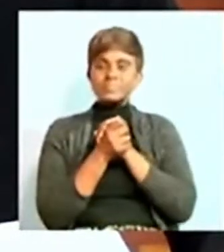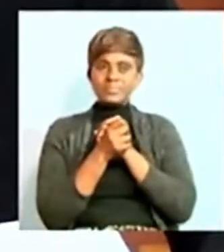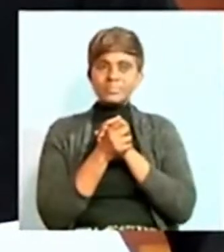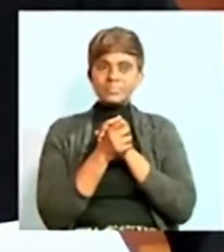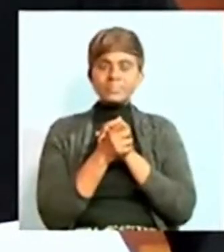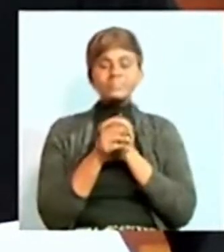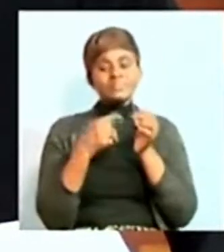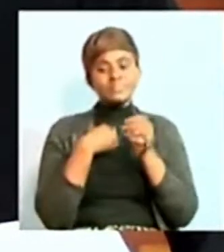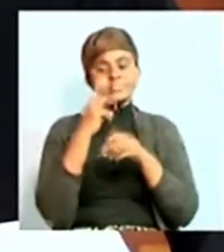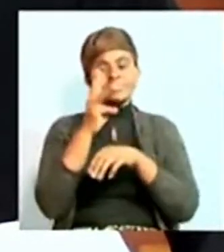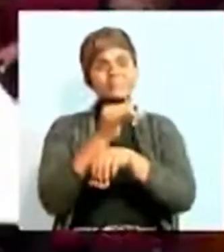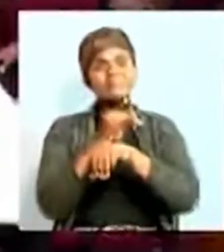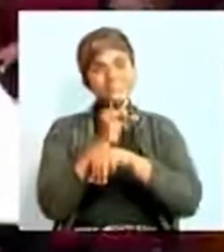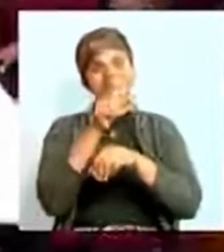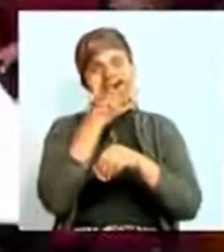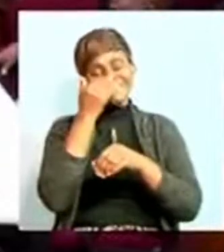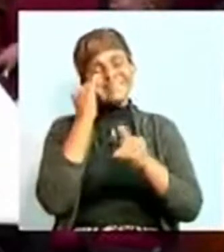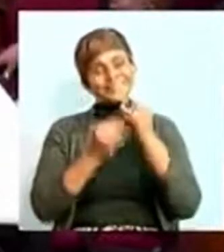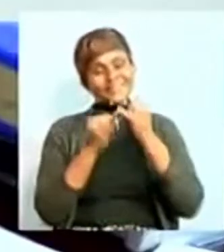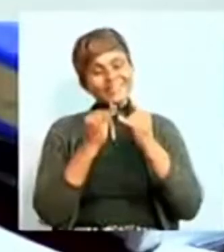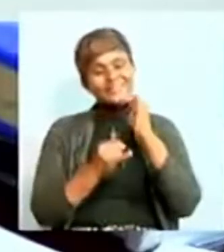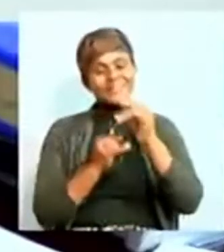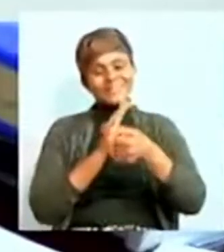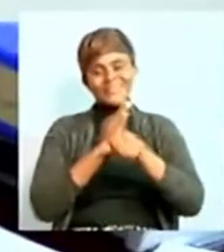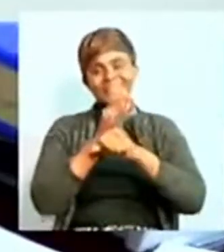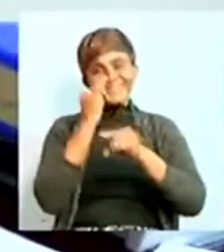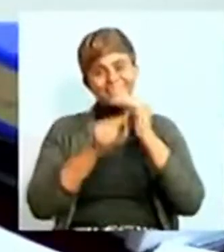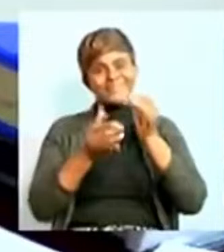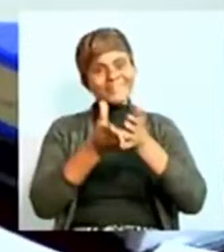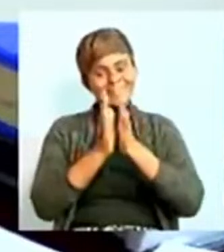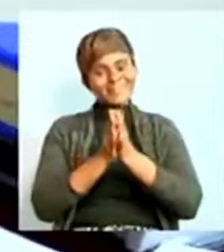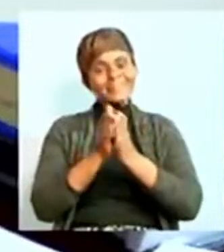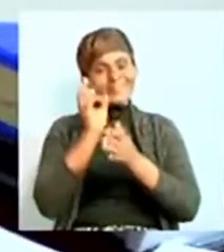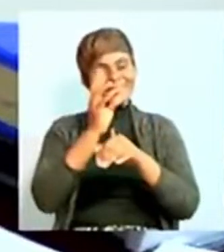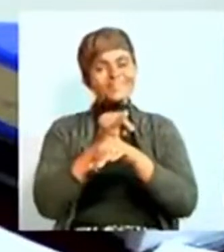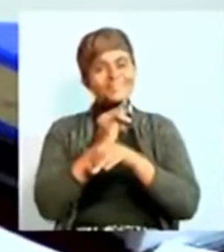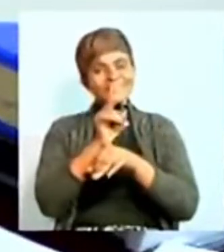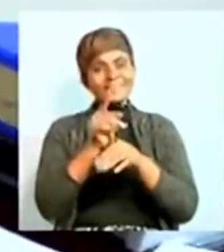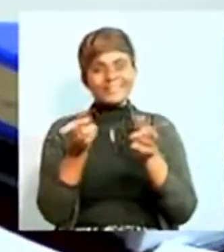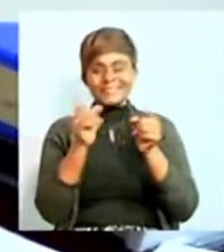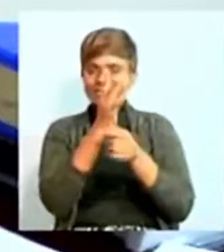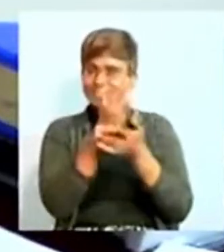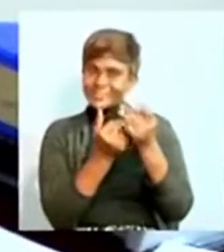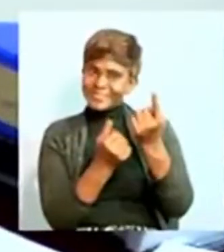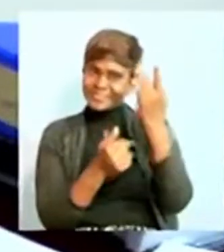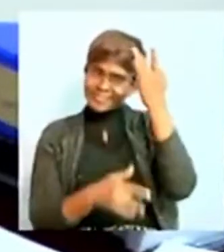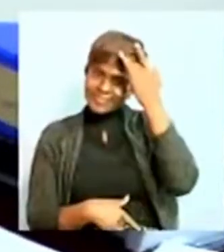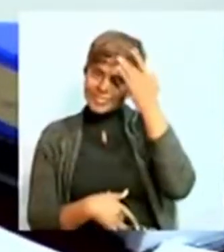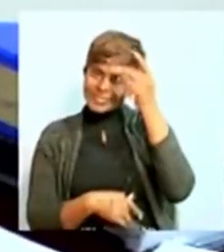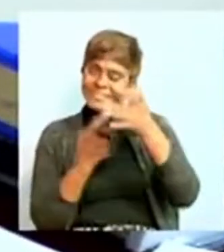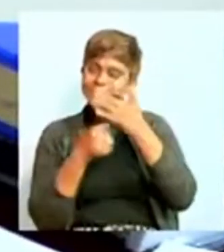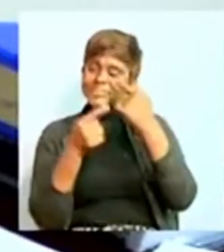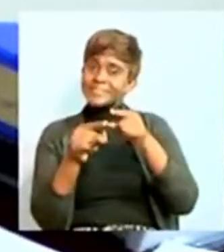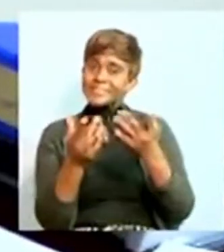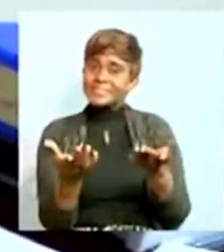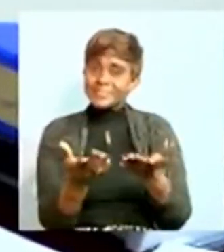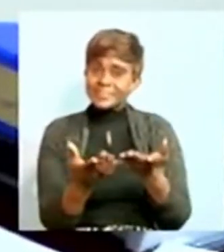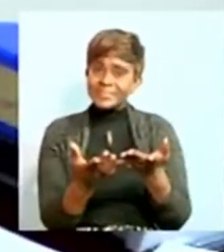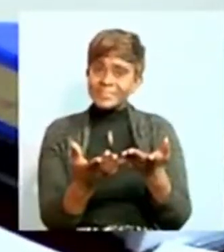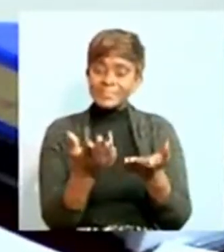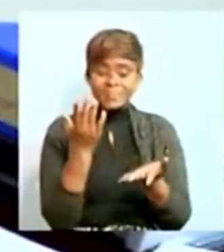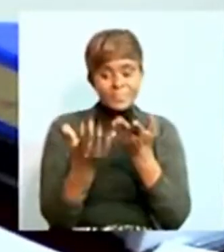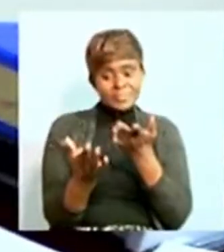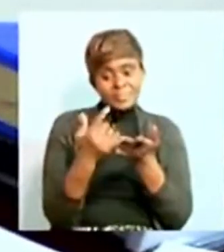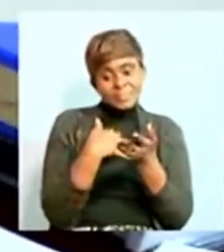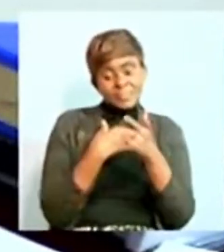I will invite you. Let him finish. When he's done asking, then I'll invite you. When someone is sick, what happens? Maybe